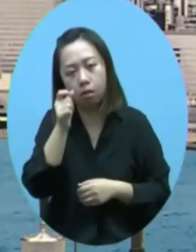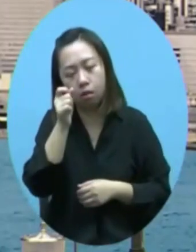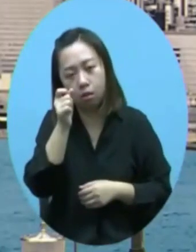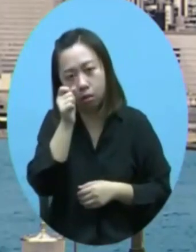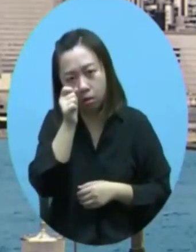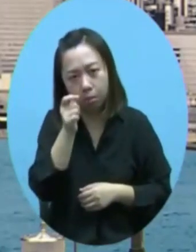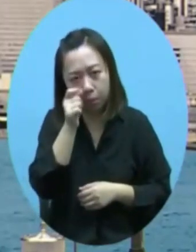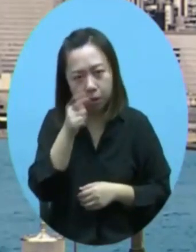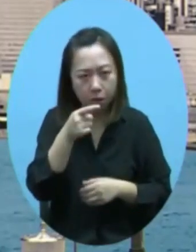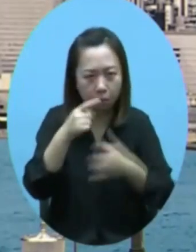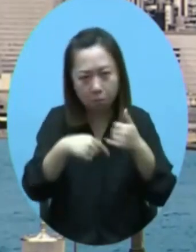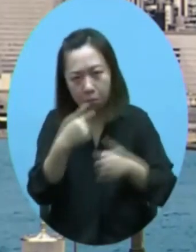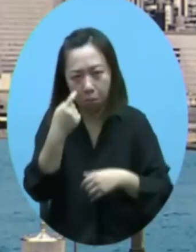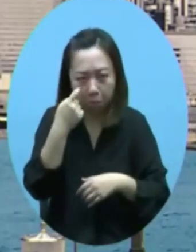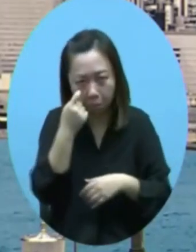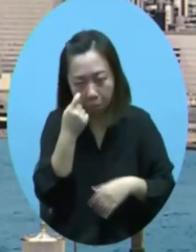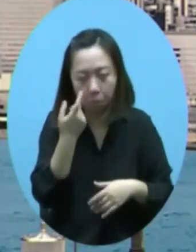He,